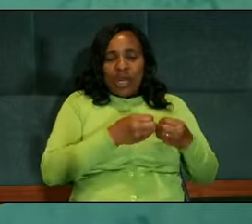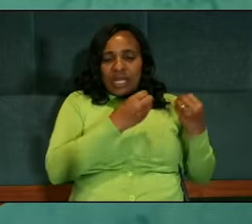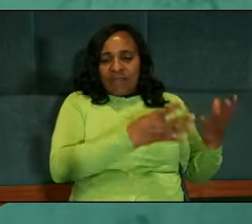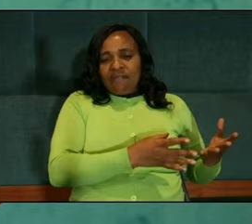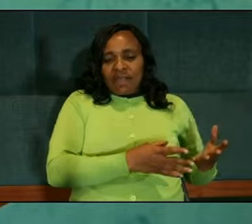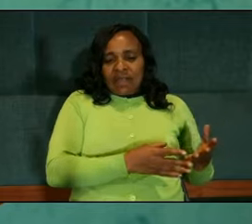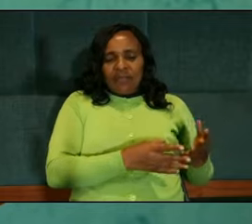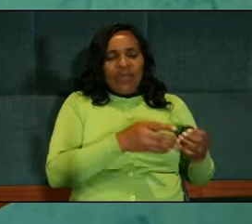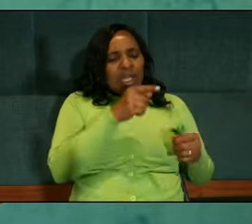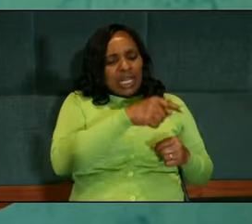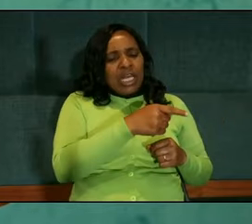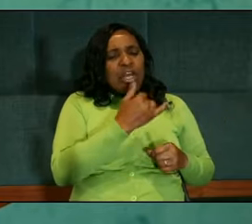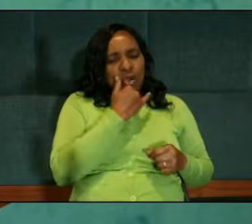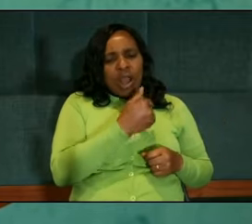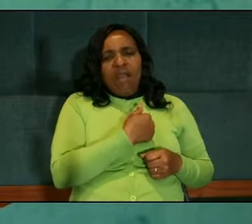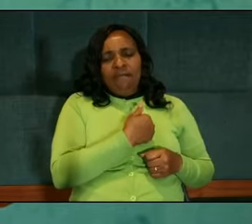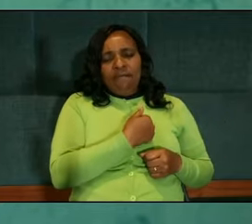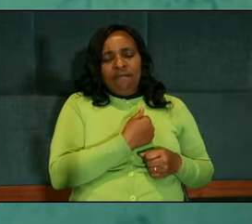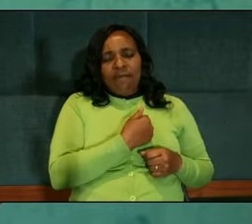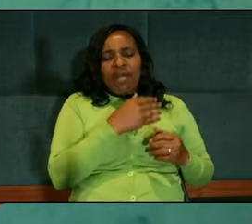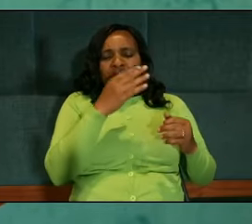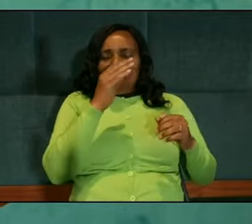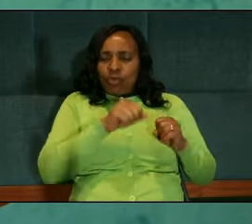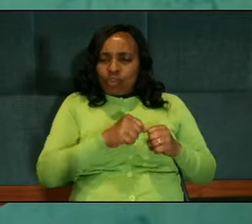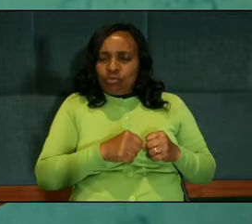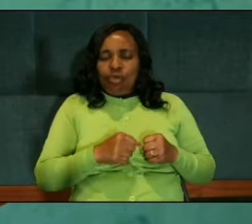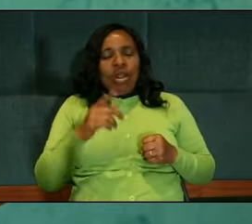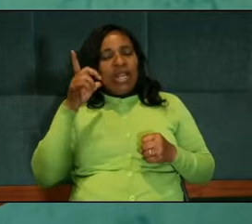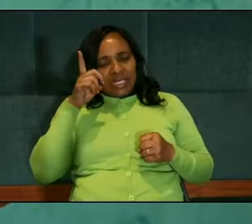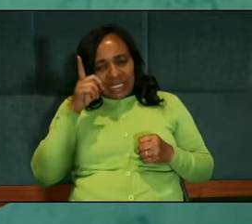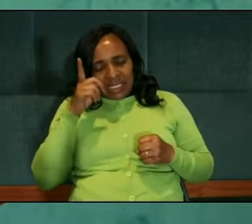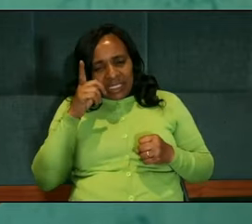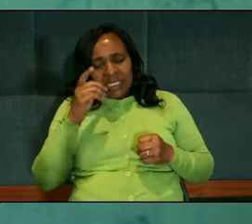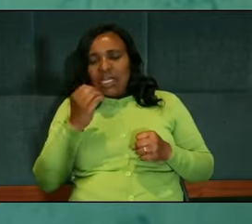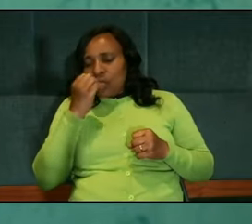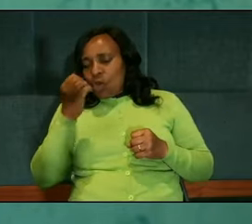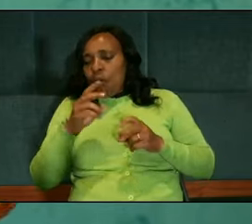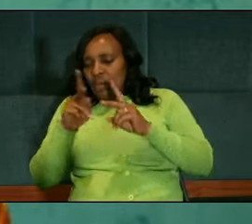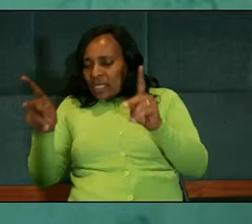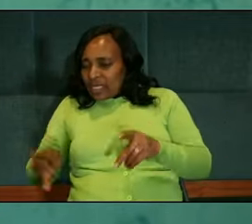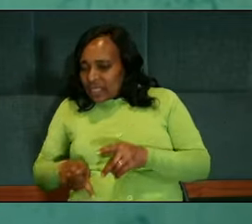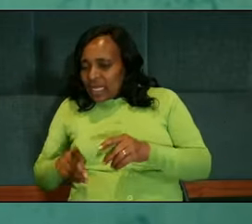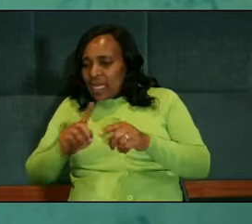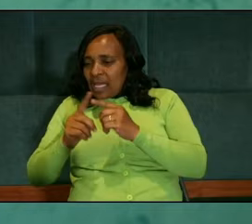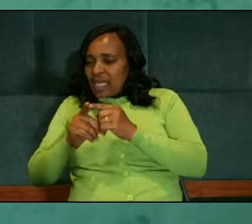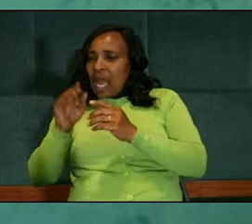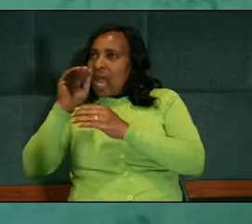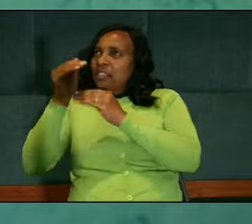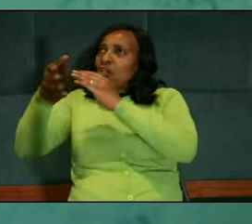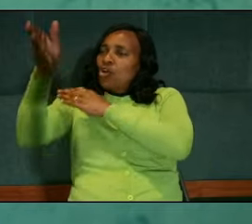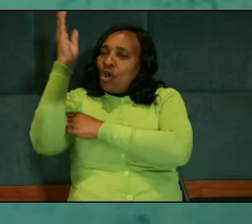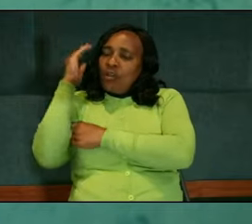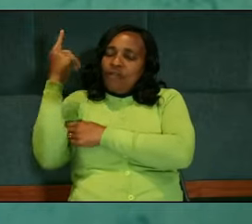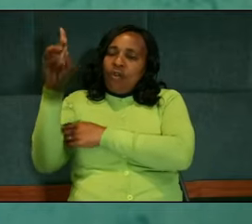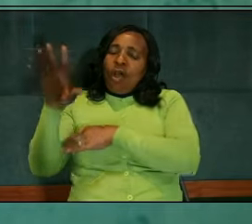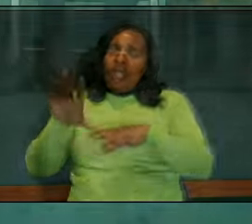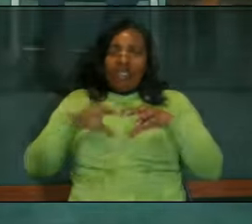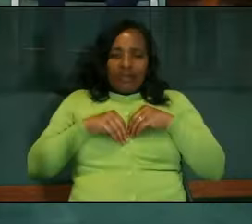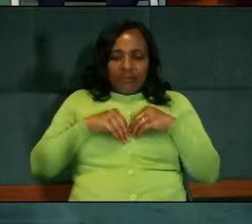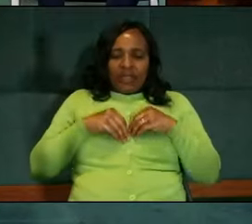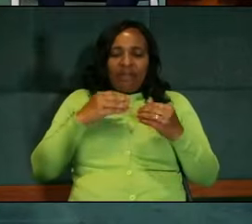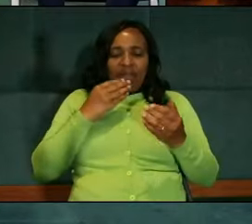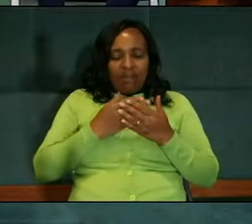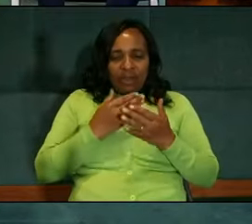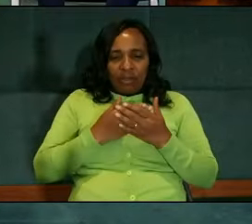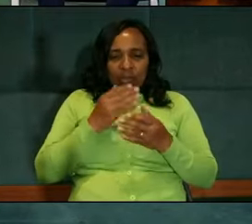of listening, he should have just ignored the praises and looked for his acknowledgement in God. Okay. Thank you very much for